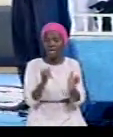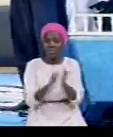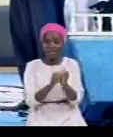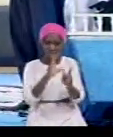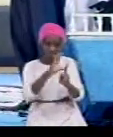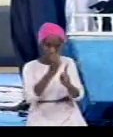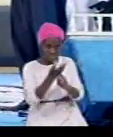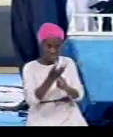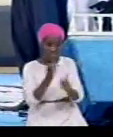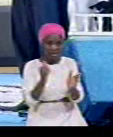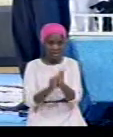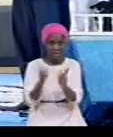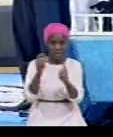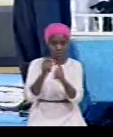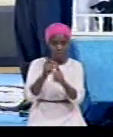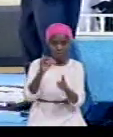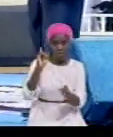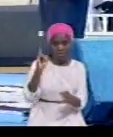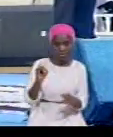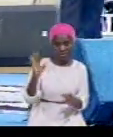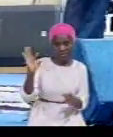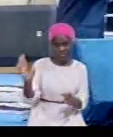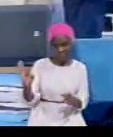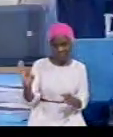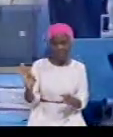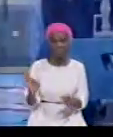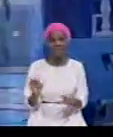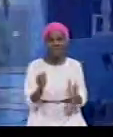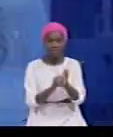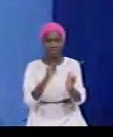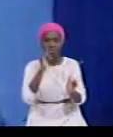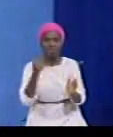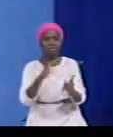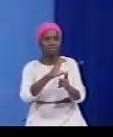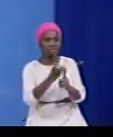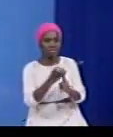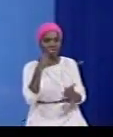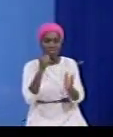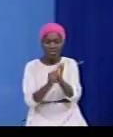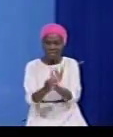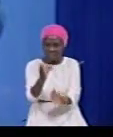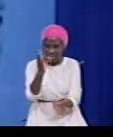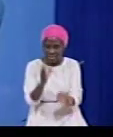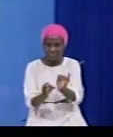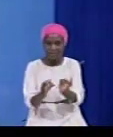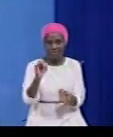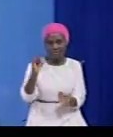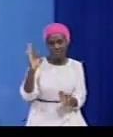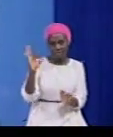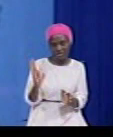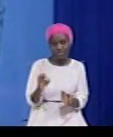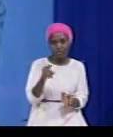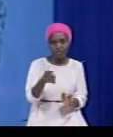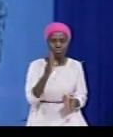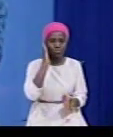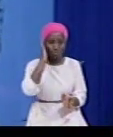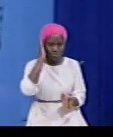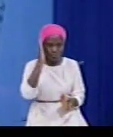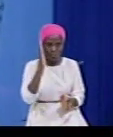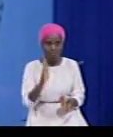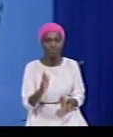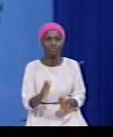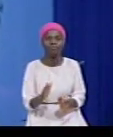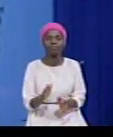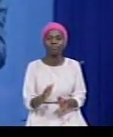But if ye refuse and rebel, ye shall be devoured with the sword, for the mouth of the